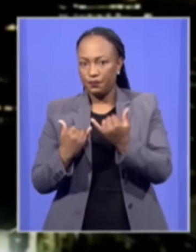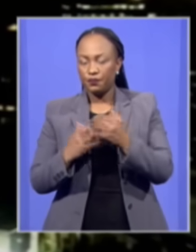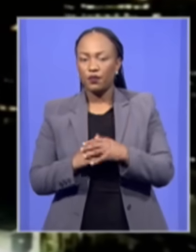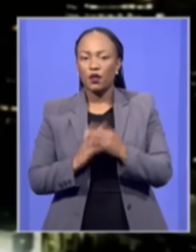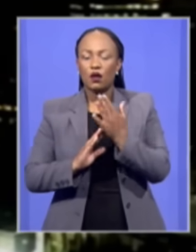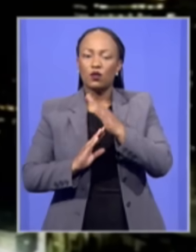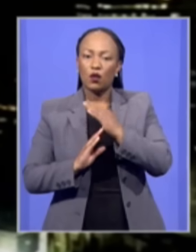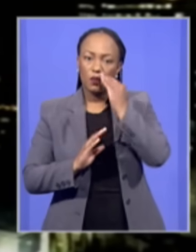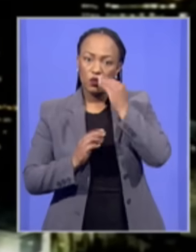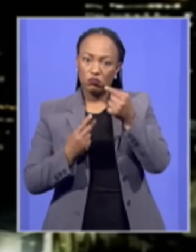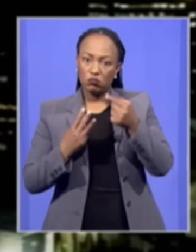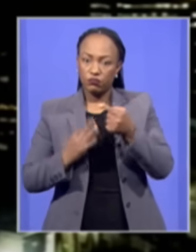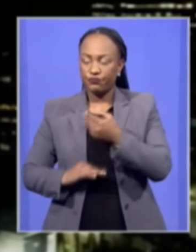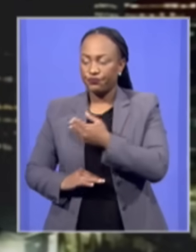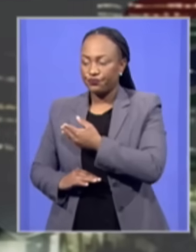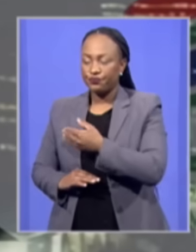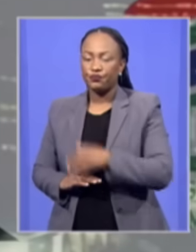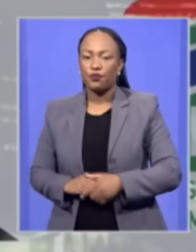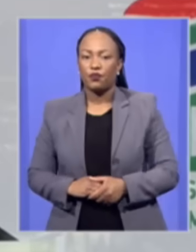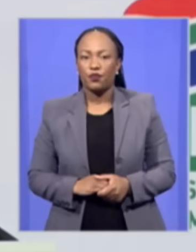ha re di thakgole ka dihlooho tsa tsona.